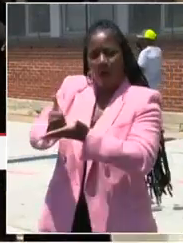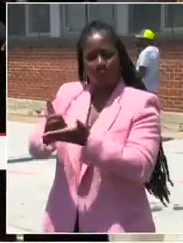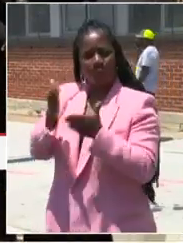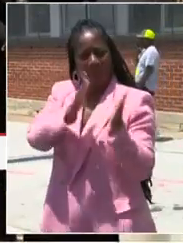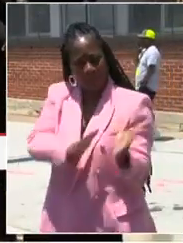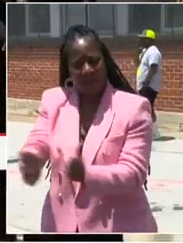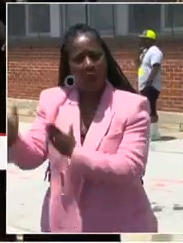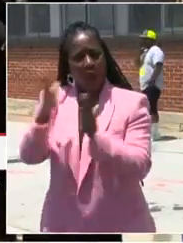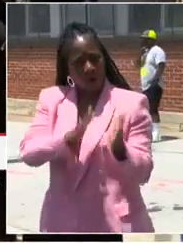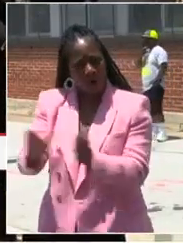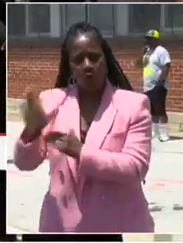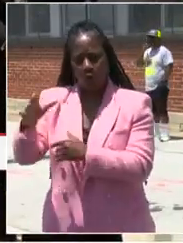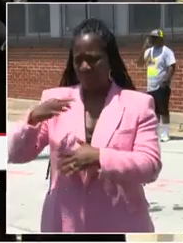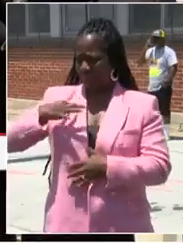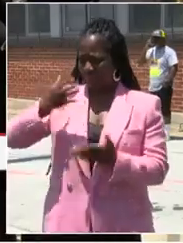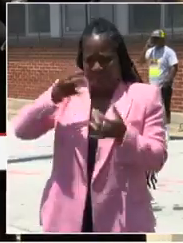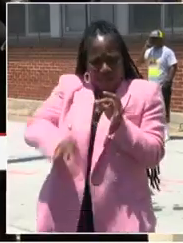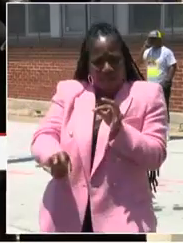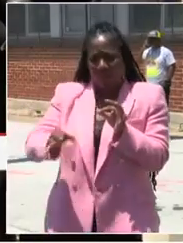prepare your very simple application. And we've created a really